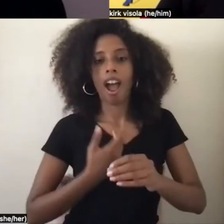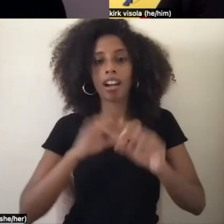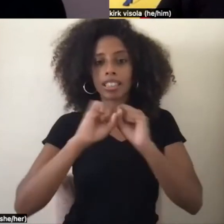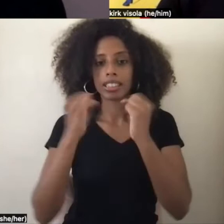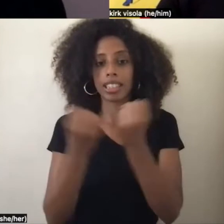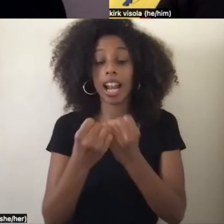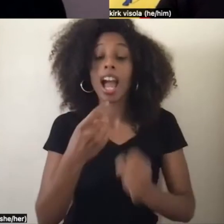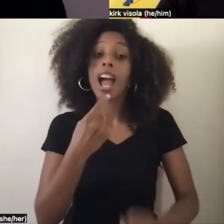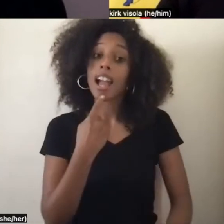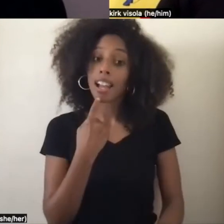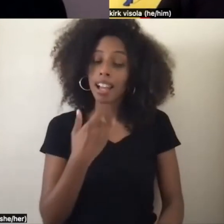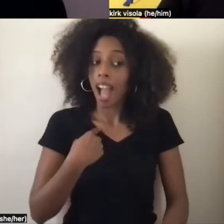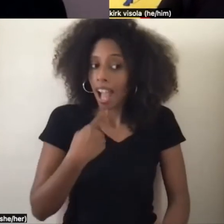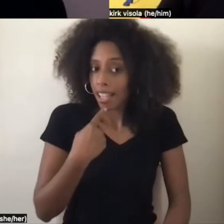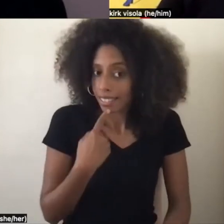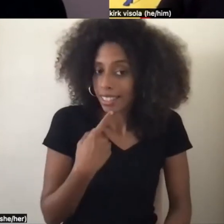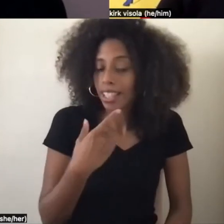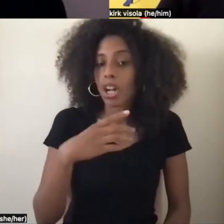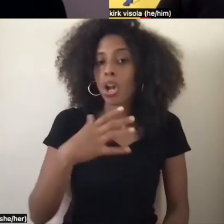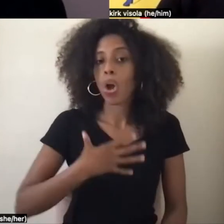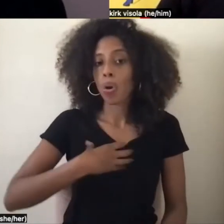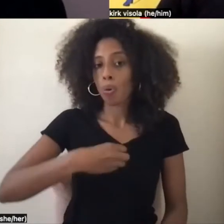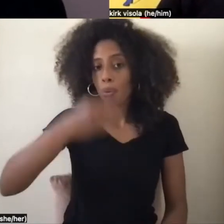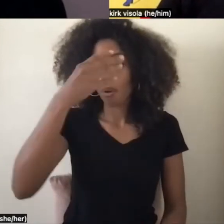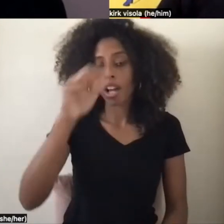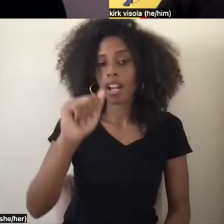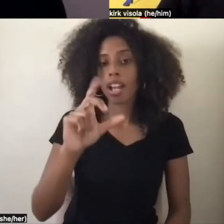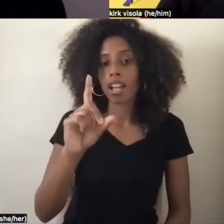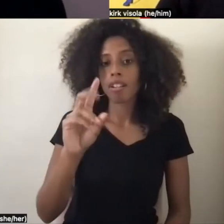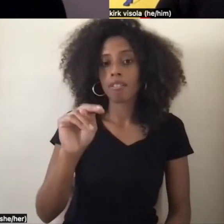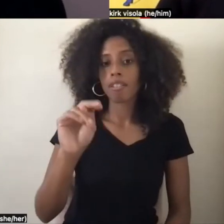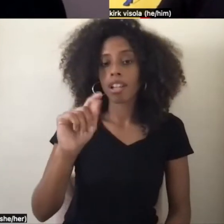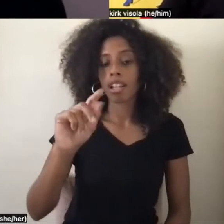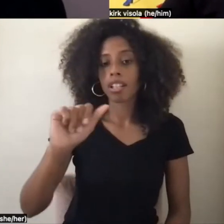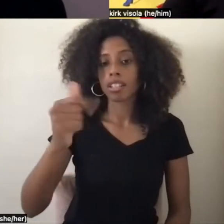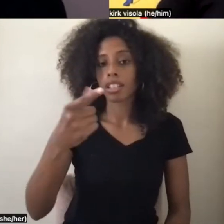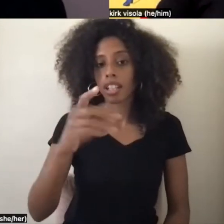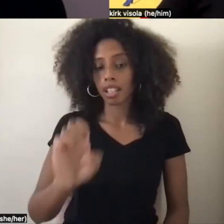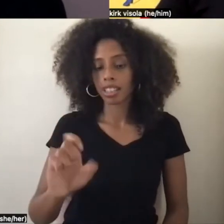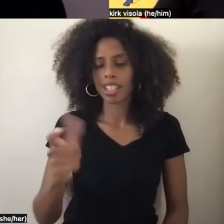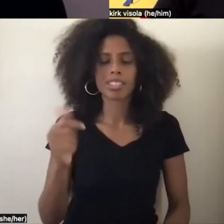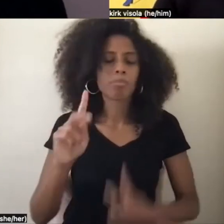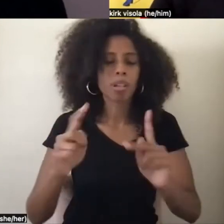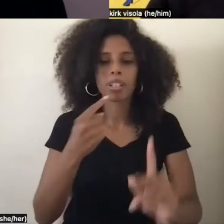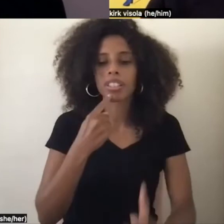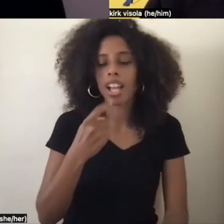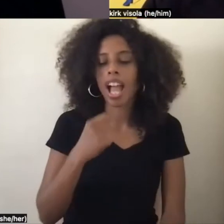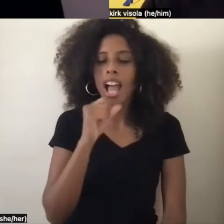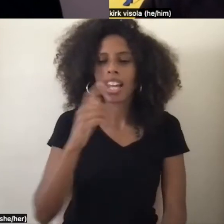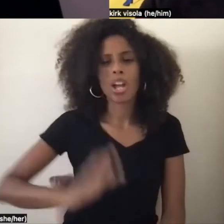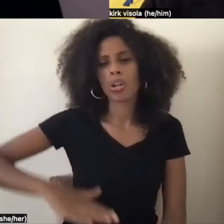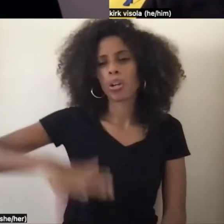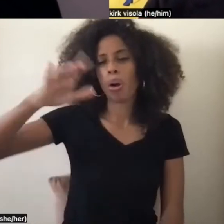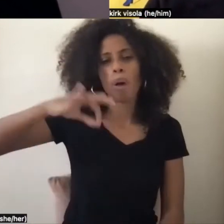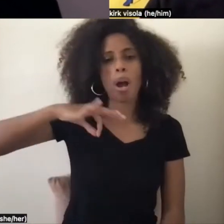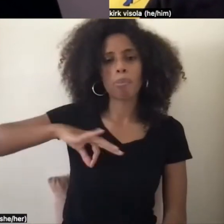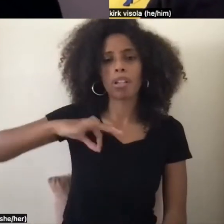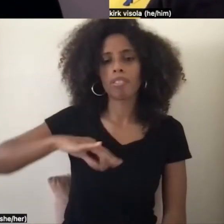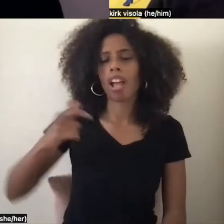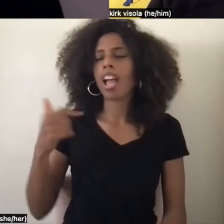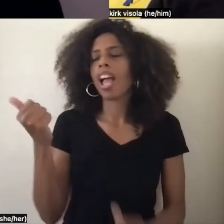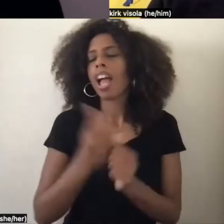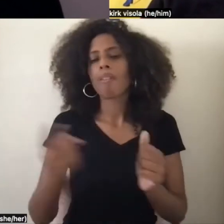because people are saying, I didn't grow up privileged. Everybody, oh my God, I am so tired of